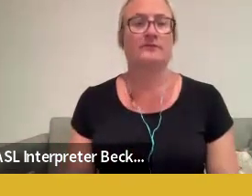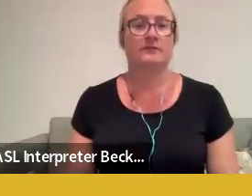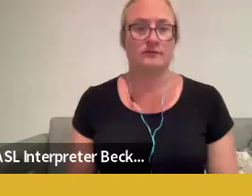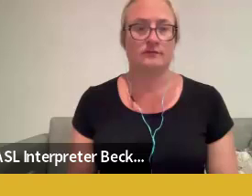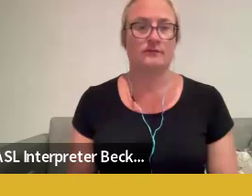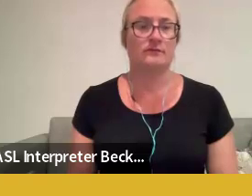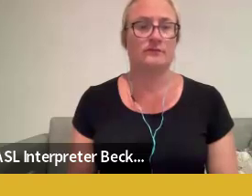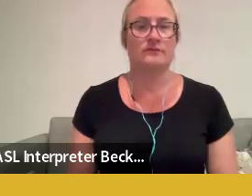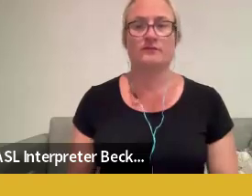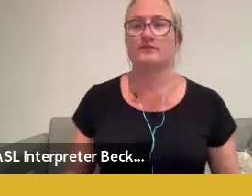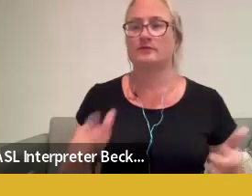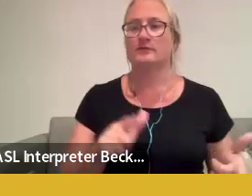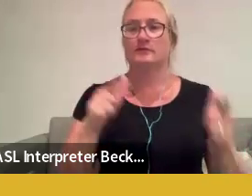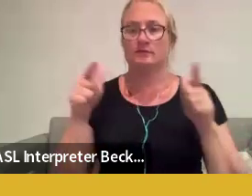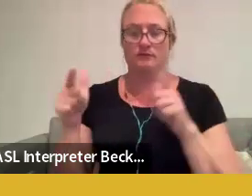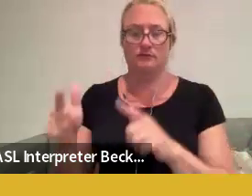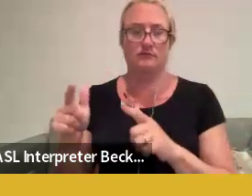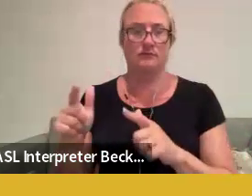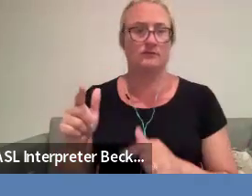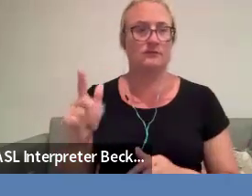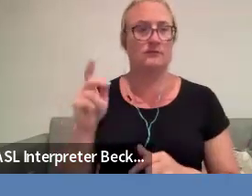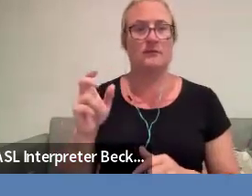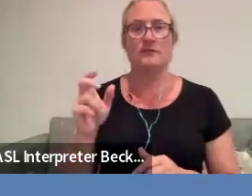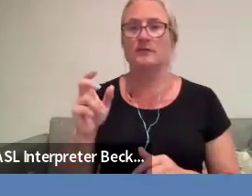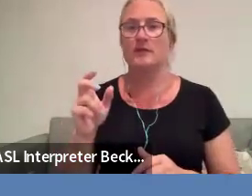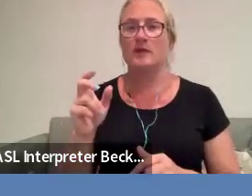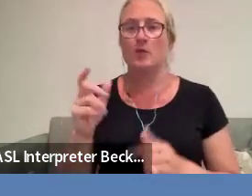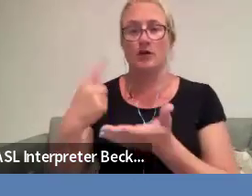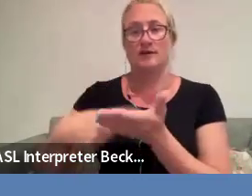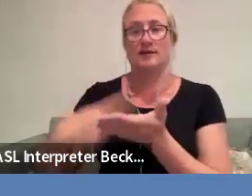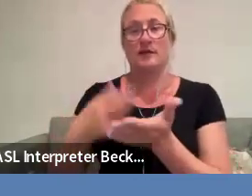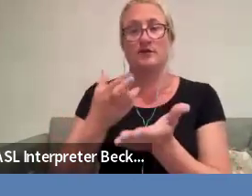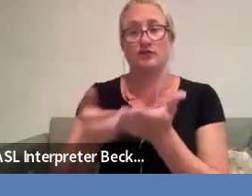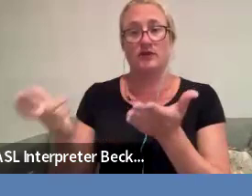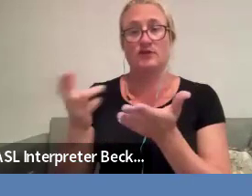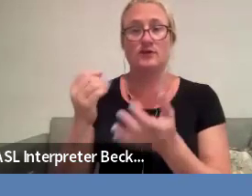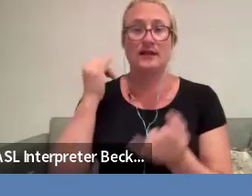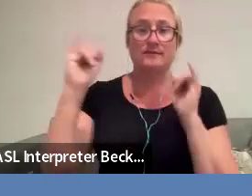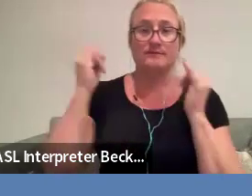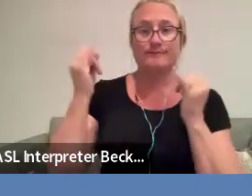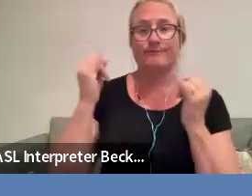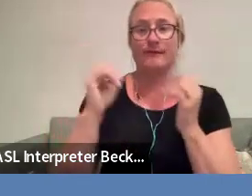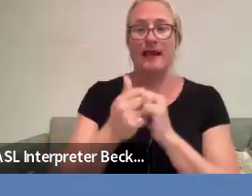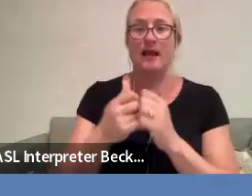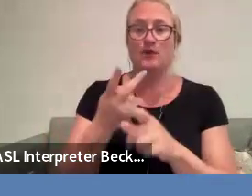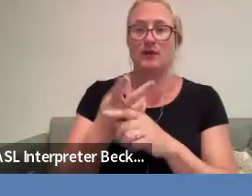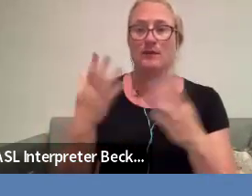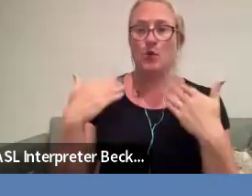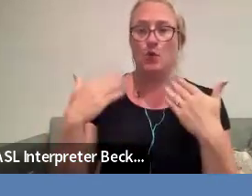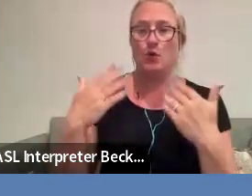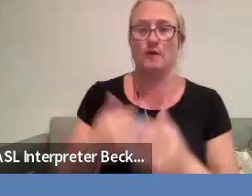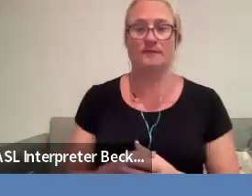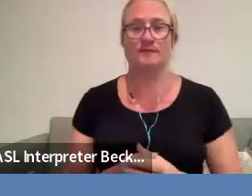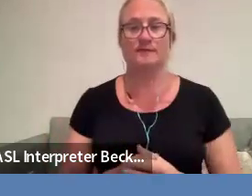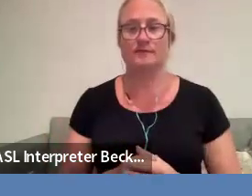And now I'll turn it over to King, who will discuss the resources and tips on how to stay cool and safe this summer. All